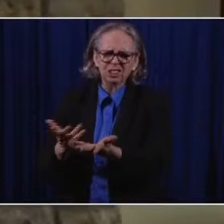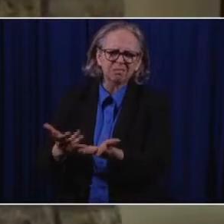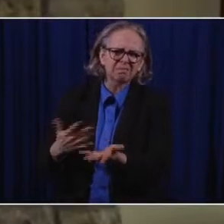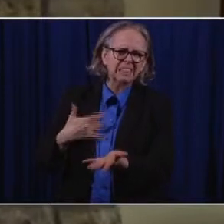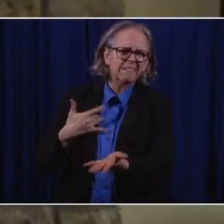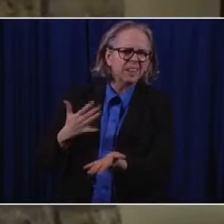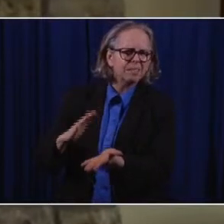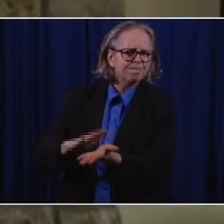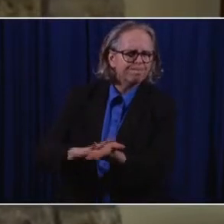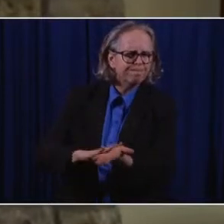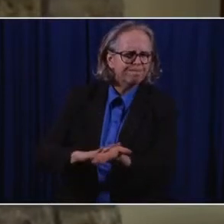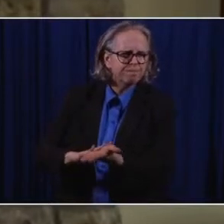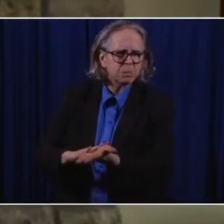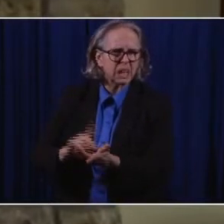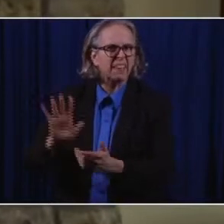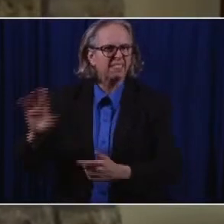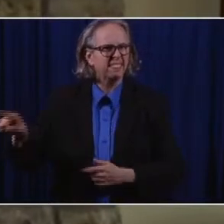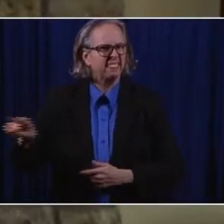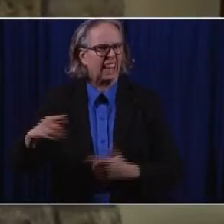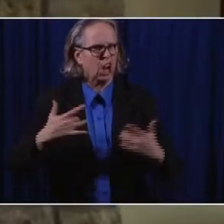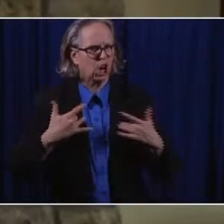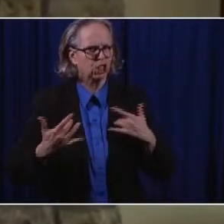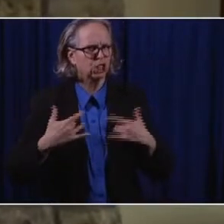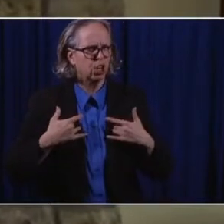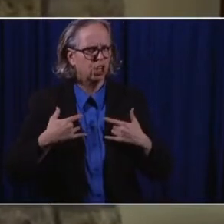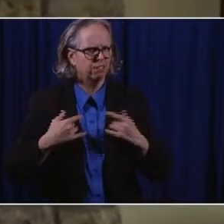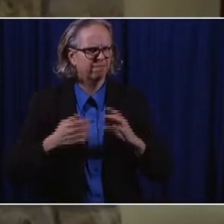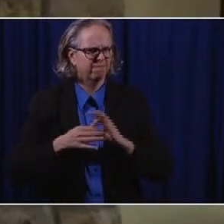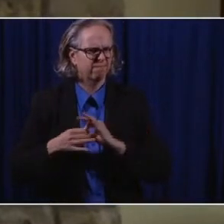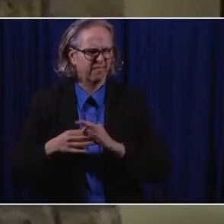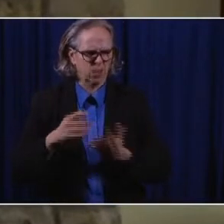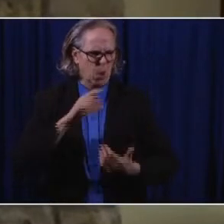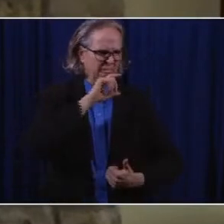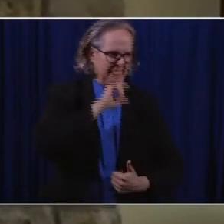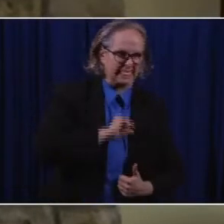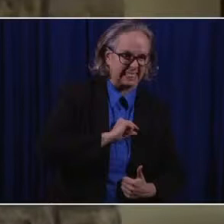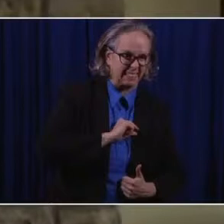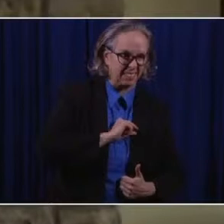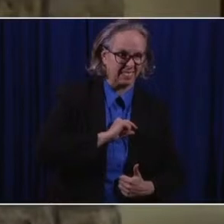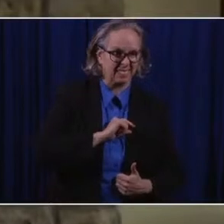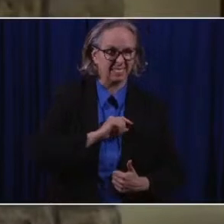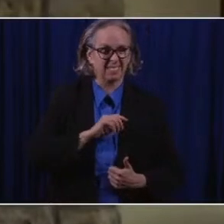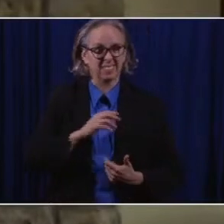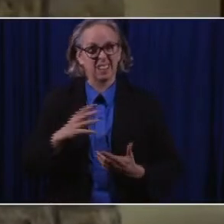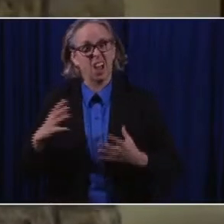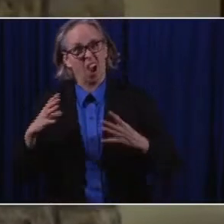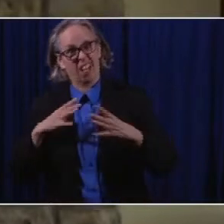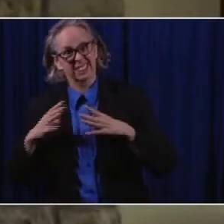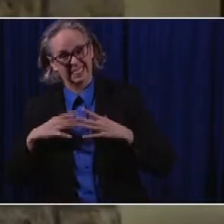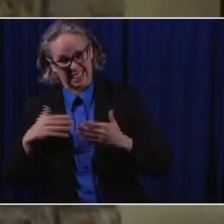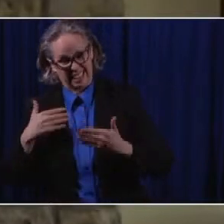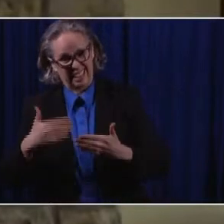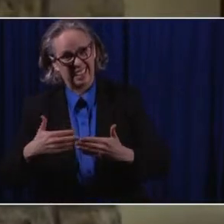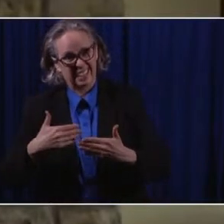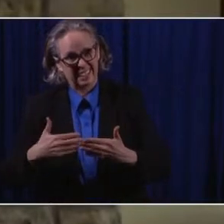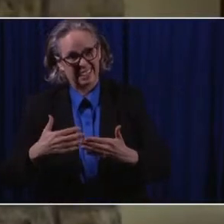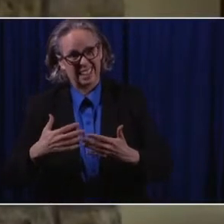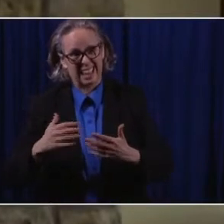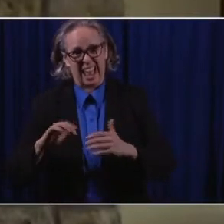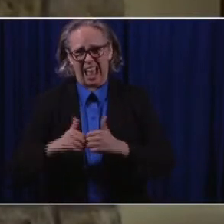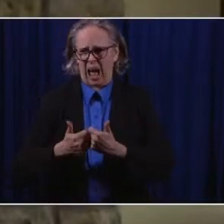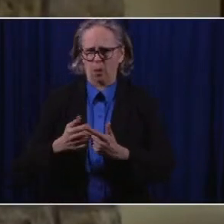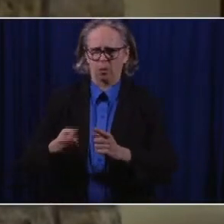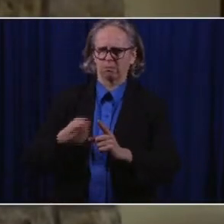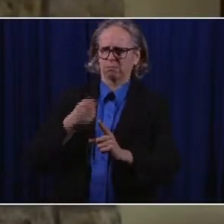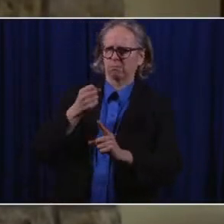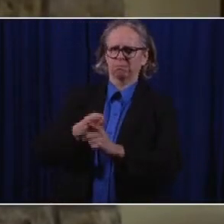concerned that what impact Thanksgiving is going to have on that time right before Christmas, and